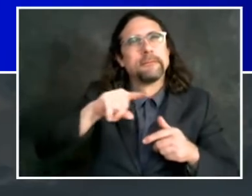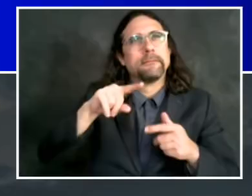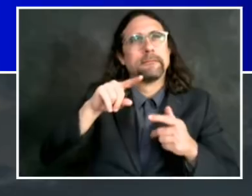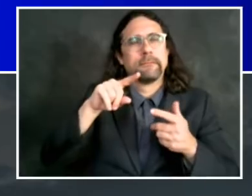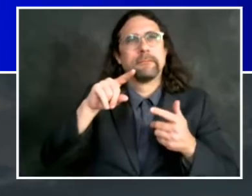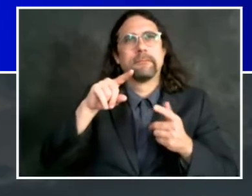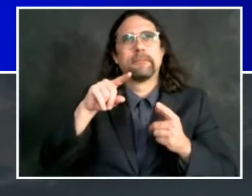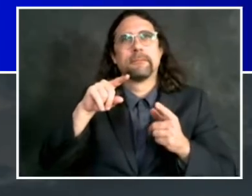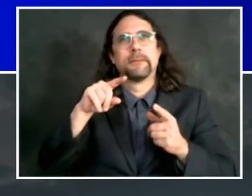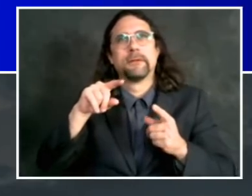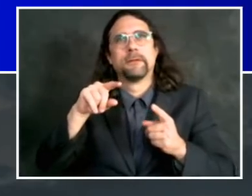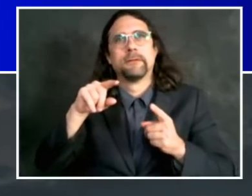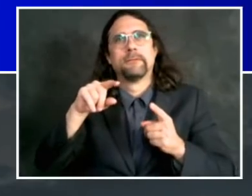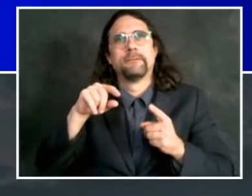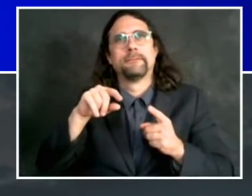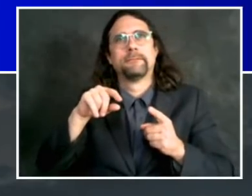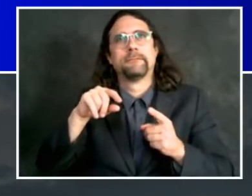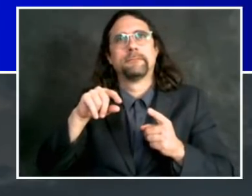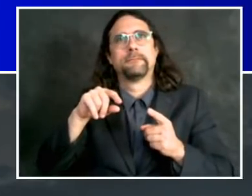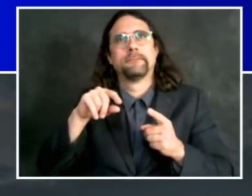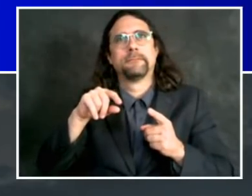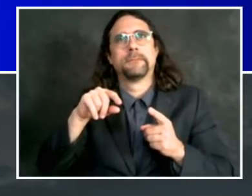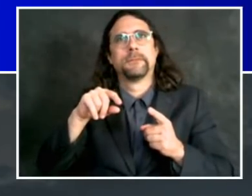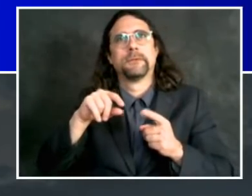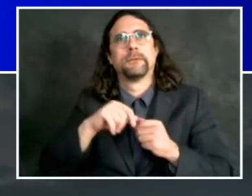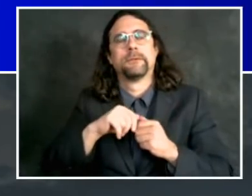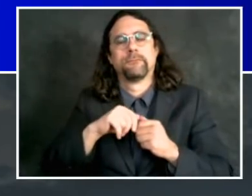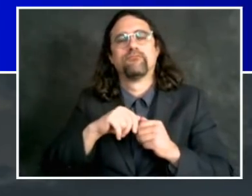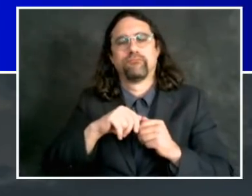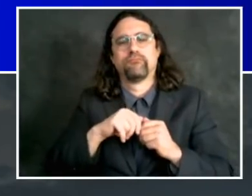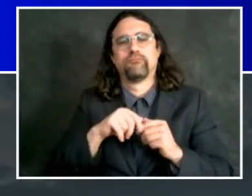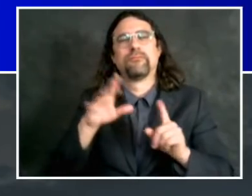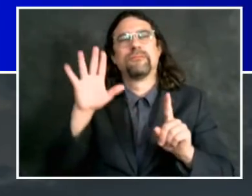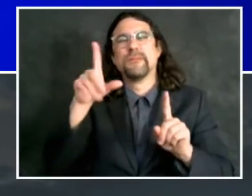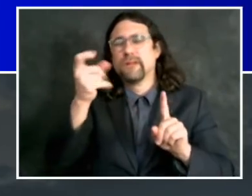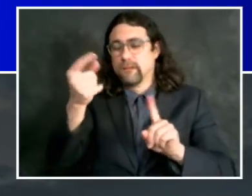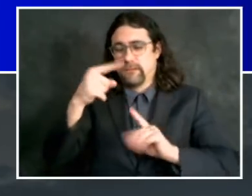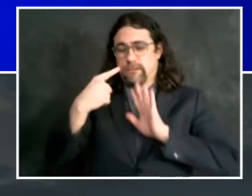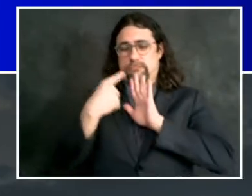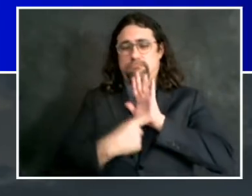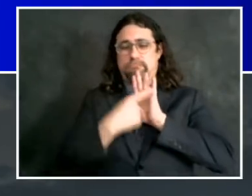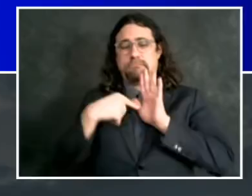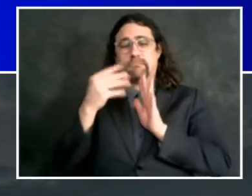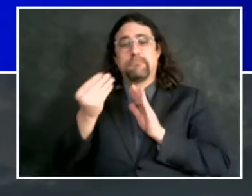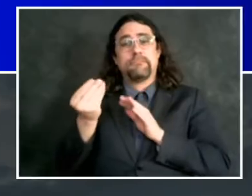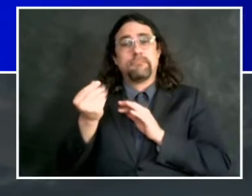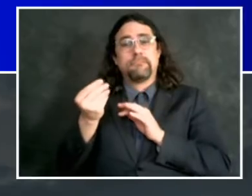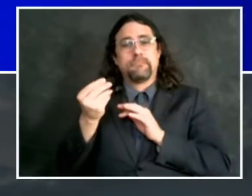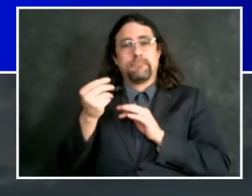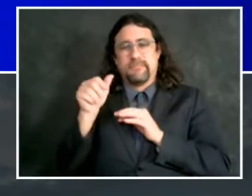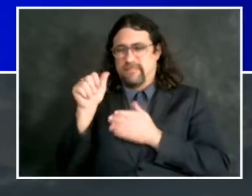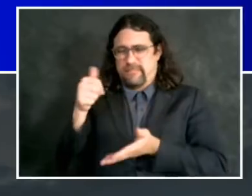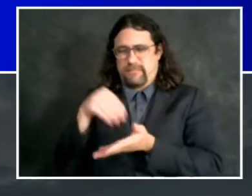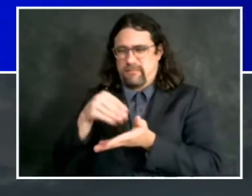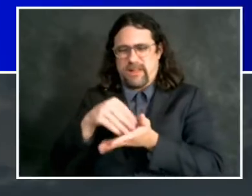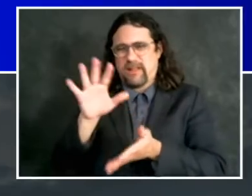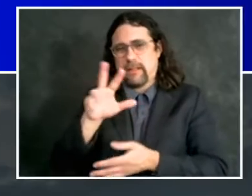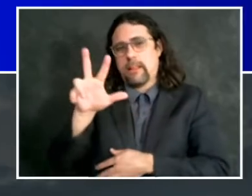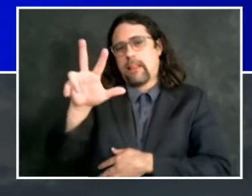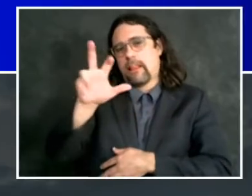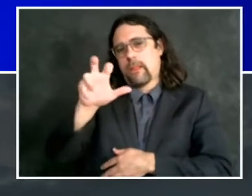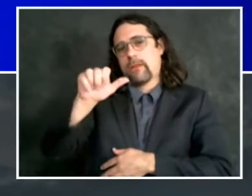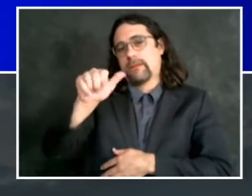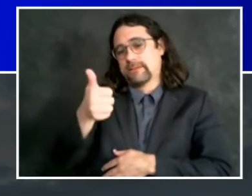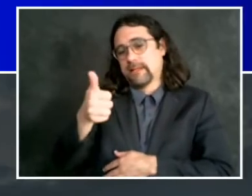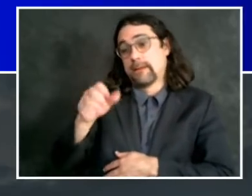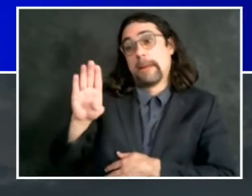amount of money, but we need to make sure it goes to New York City small businesses. It's going fast. So again, every small business who needs that